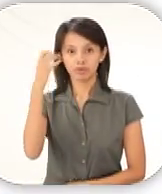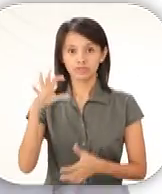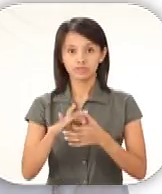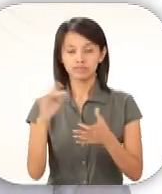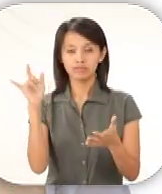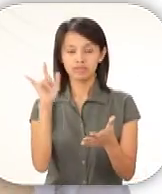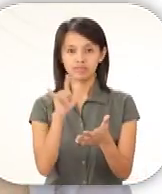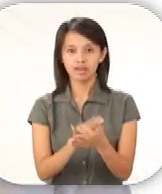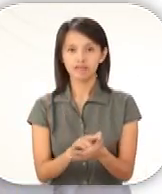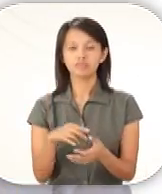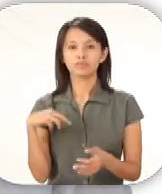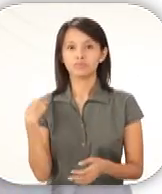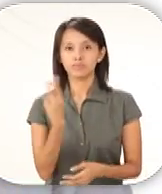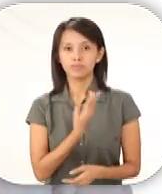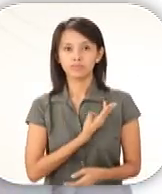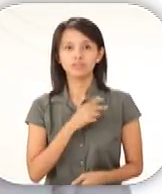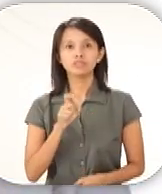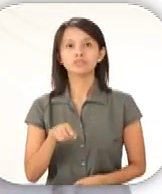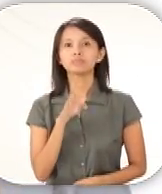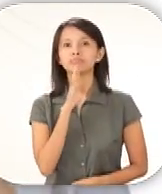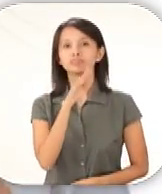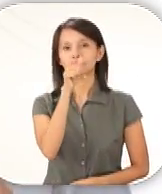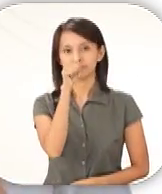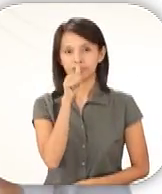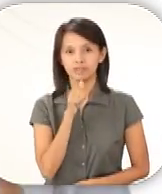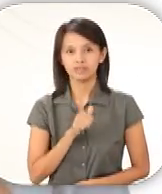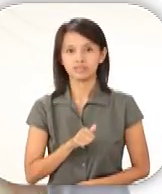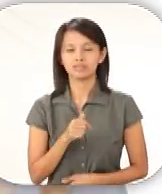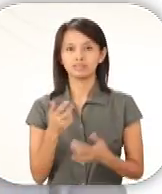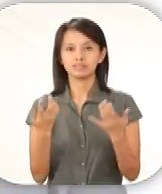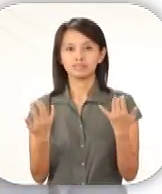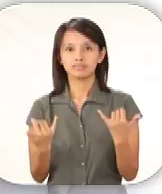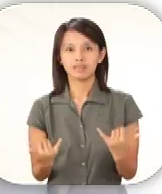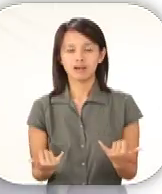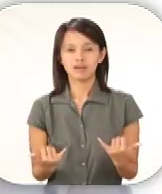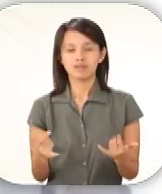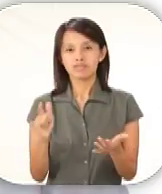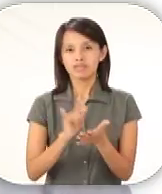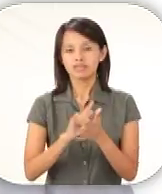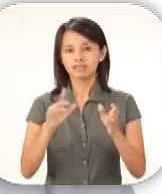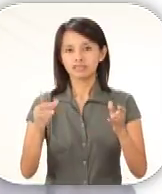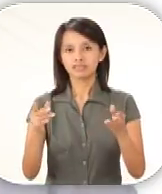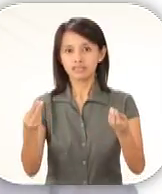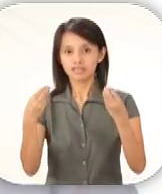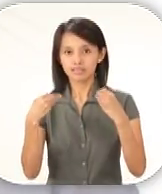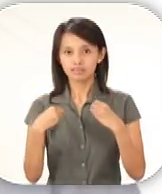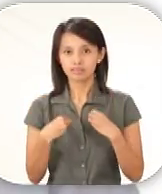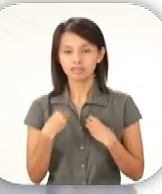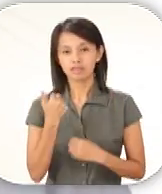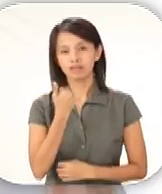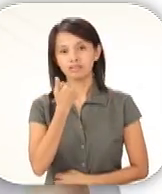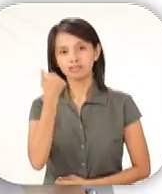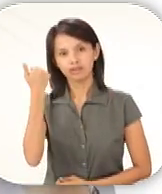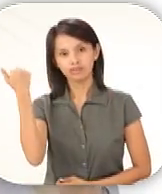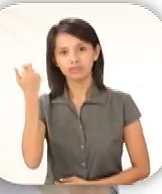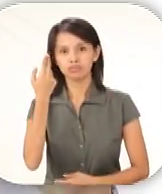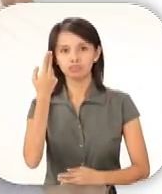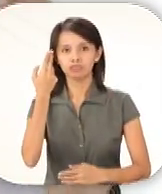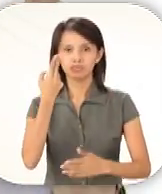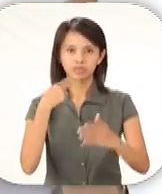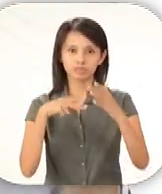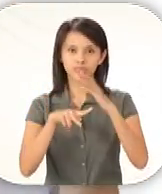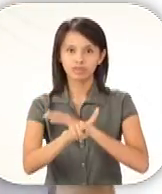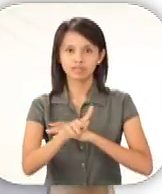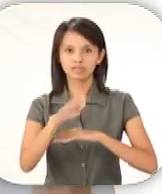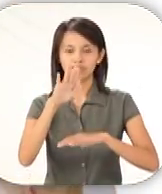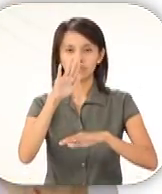reality. And because of that, we should be patient. Now, this gives us